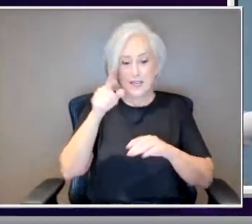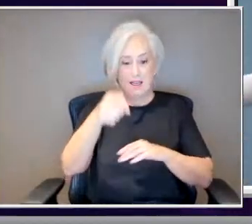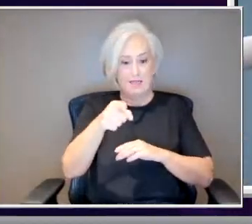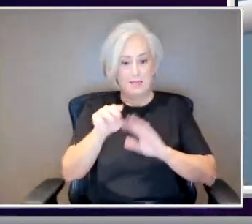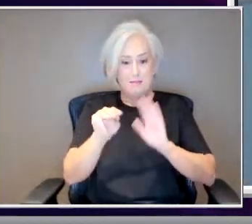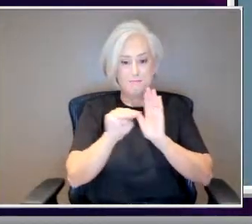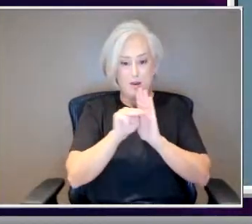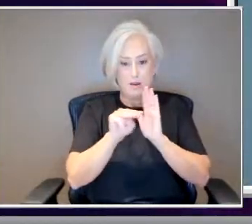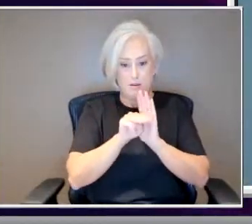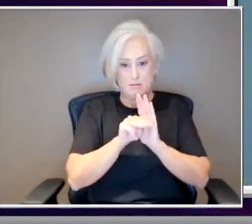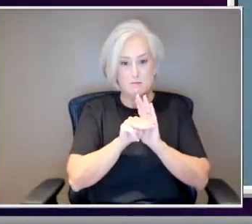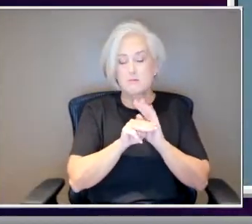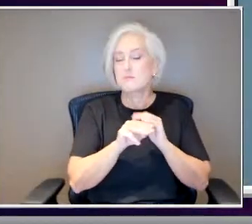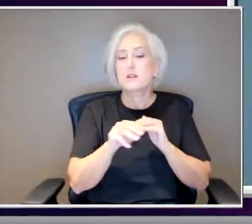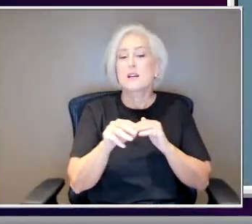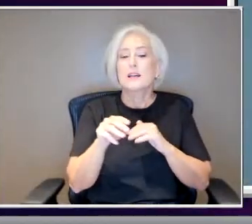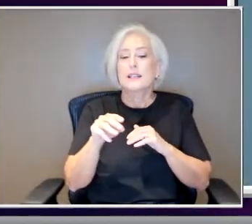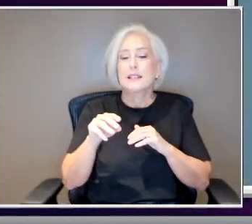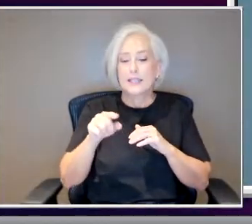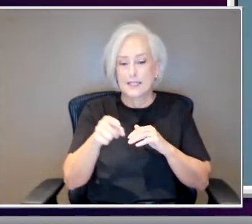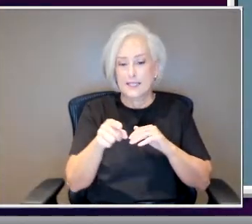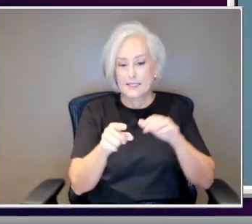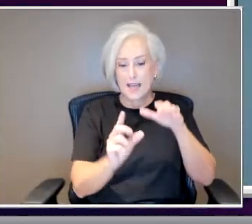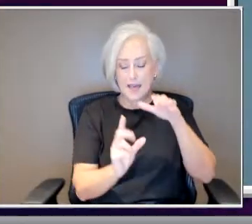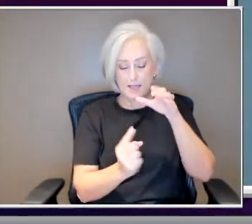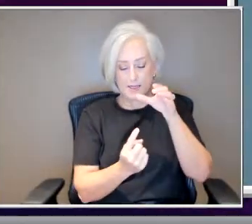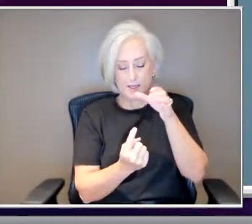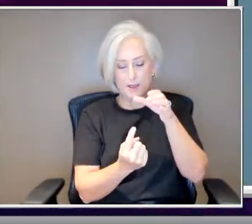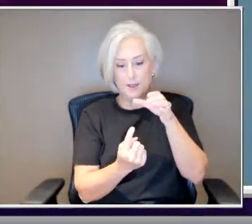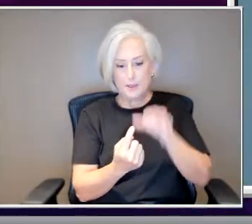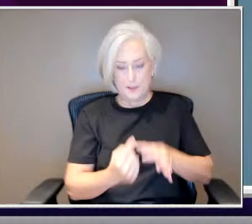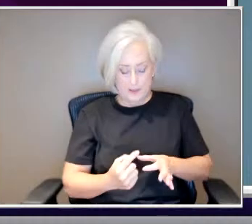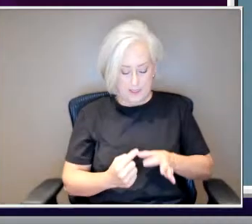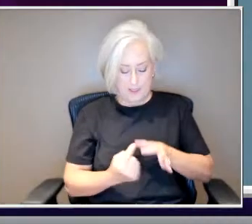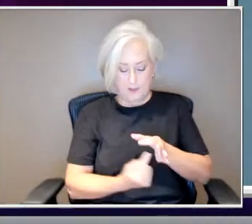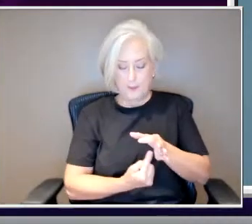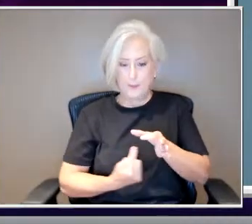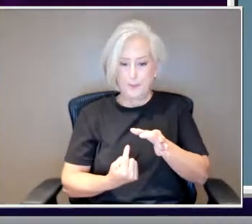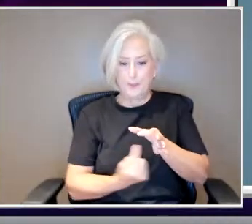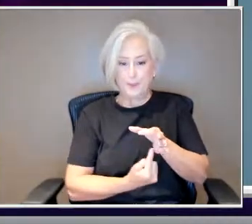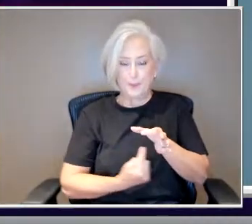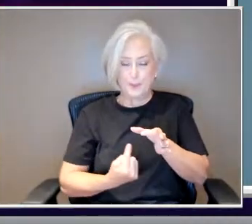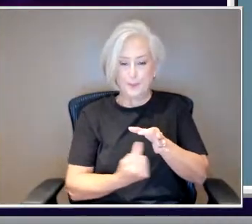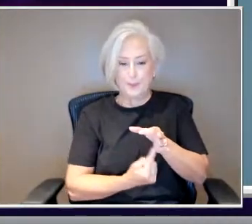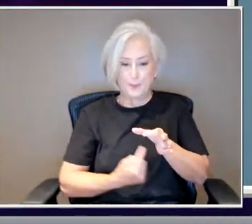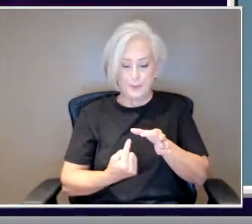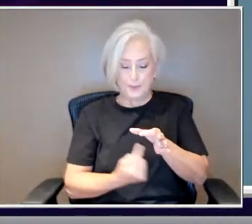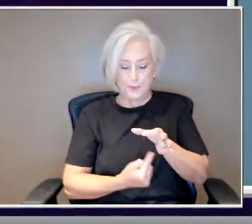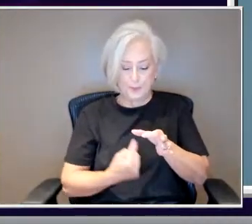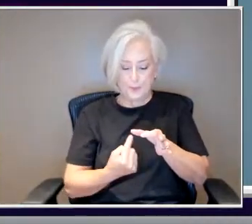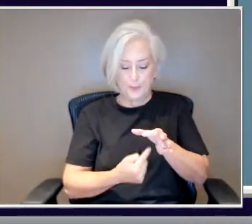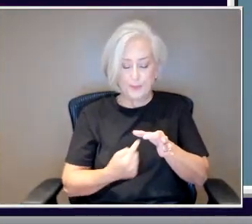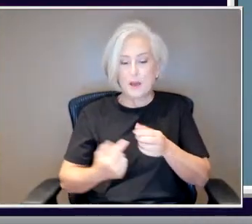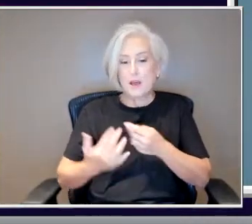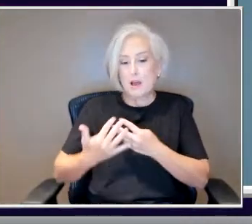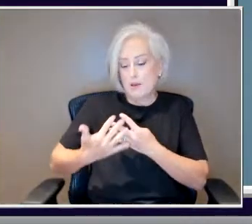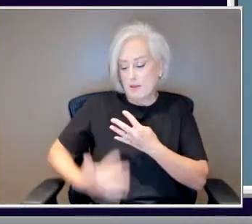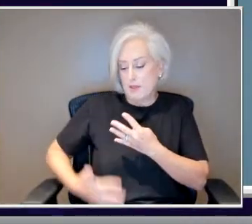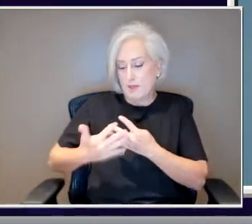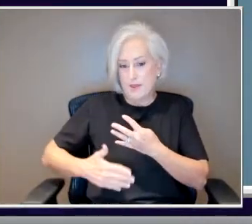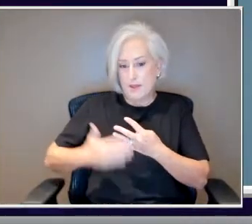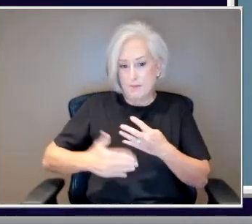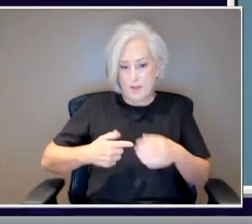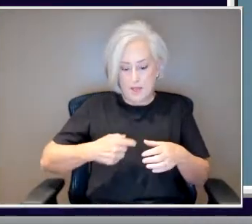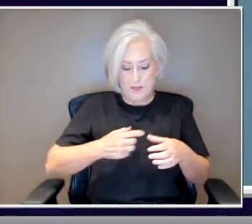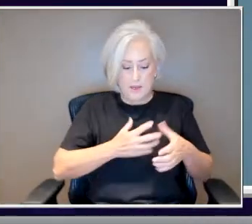described, is screwed onto this is a outflow graft. And this is the difference between this pump and other